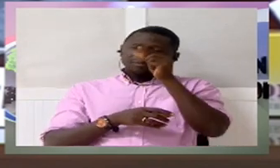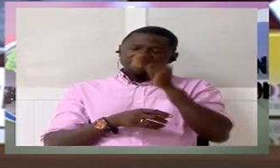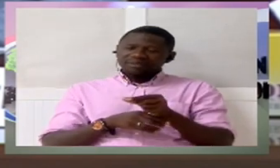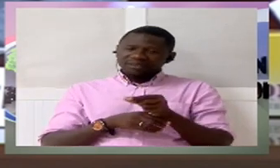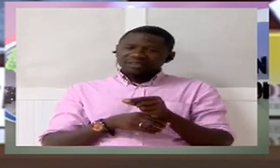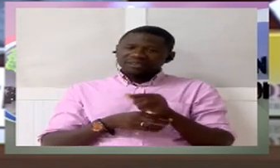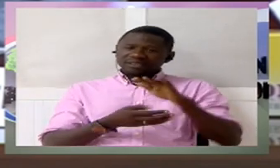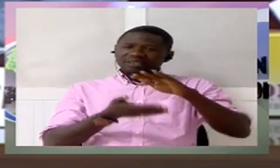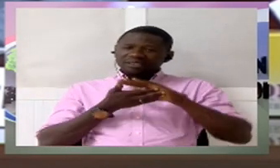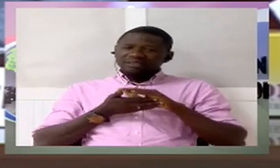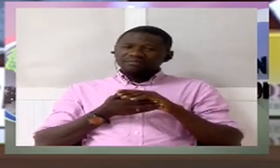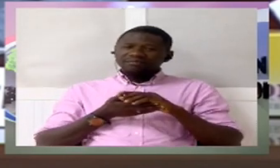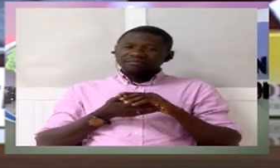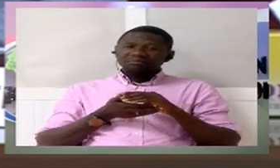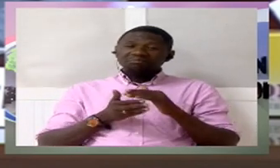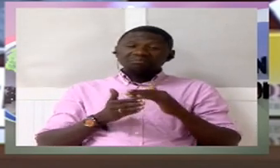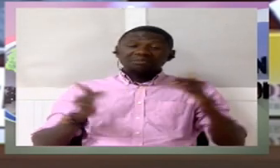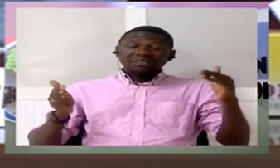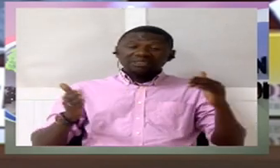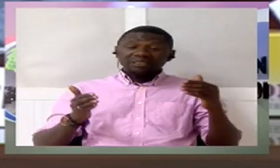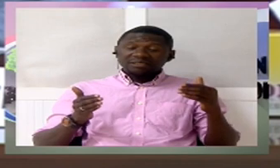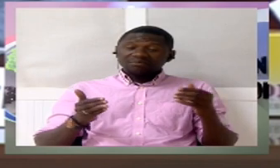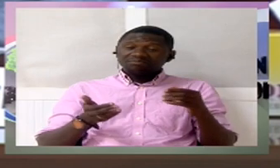bribes including